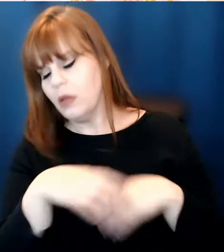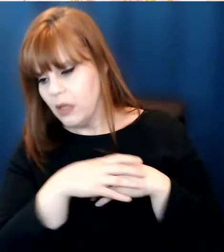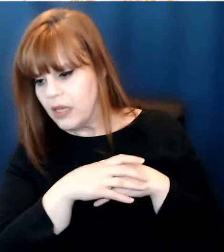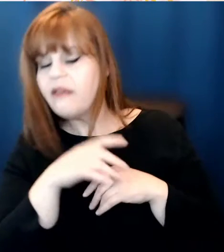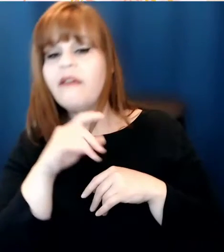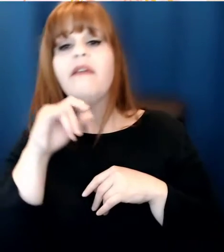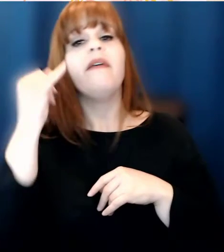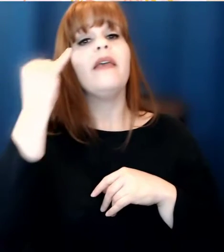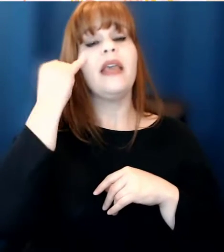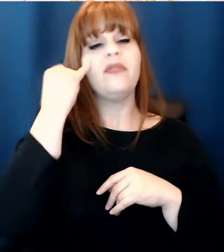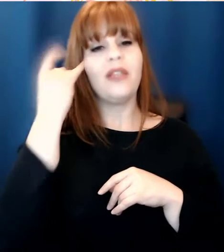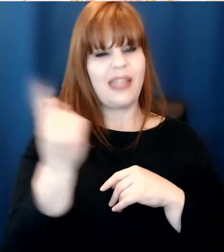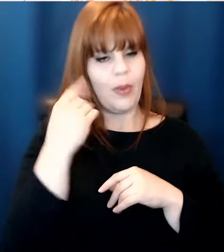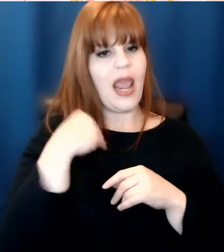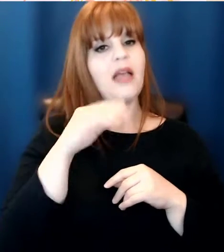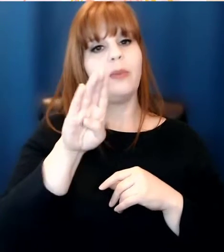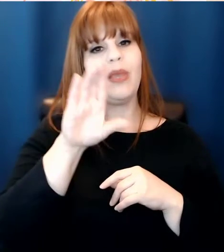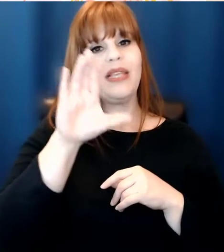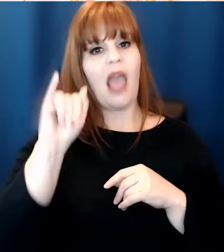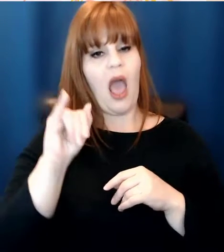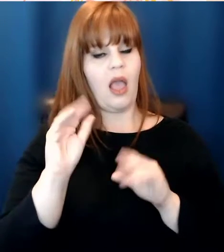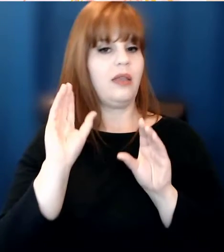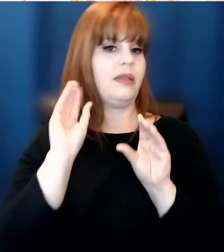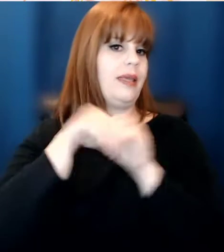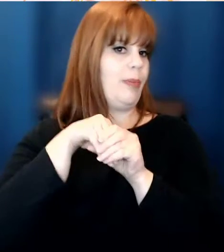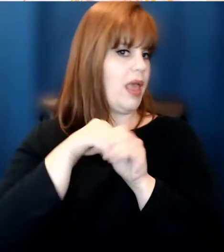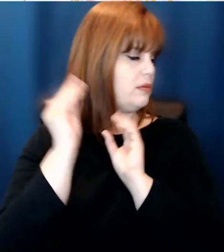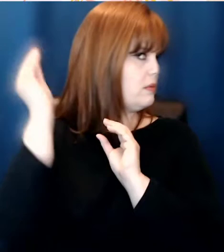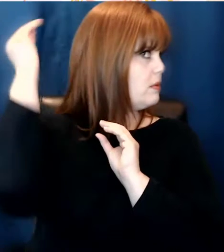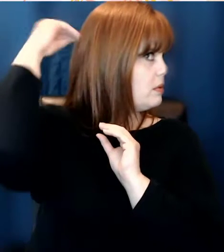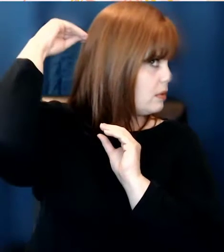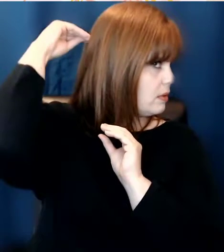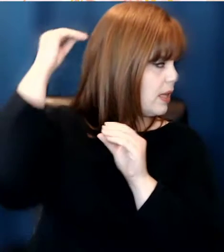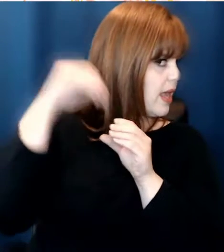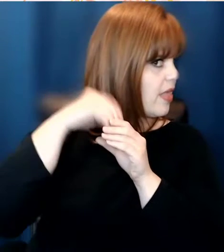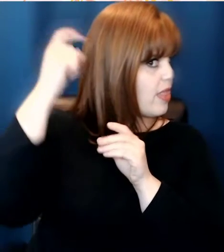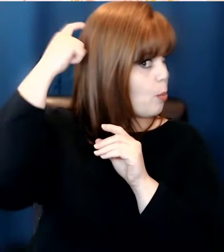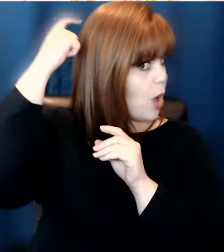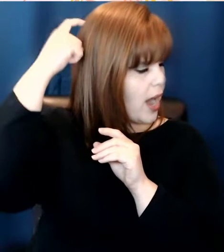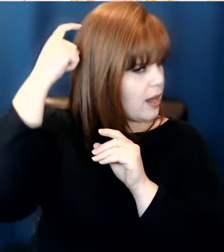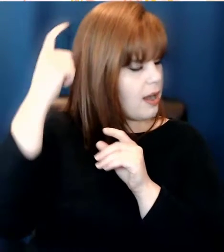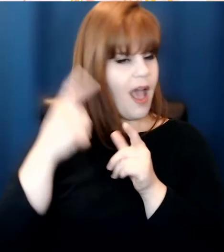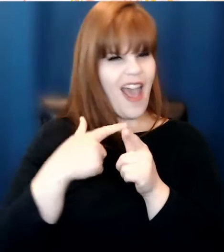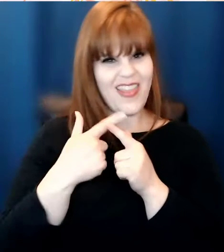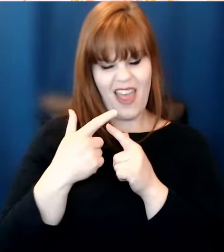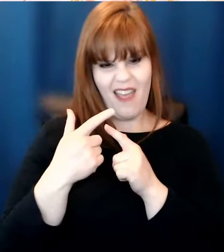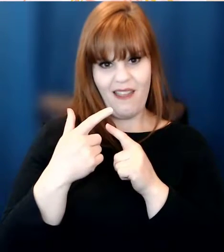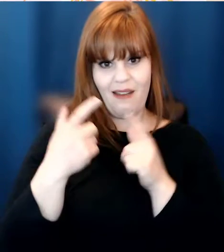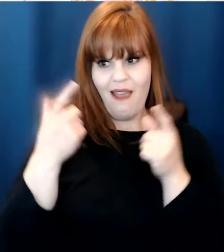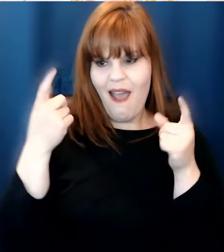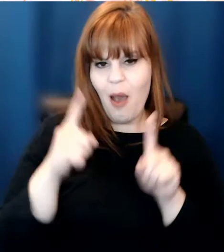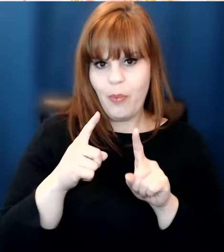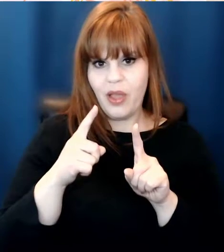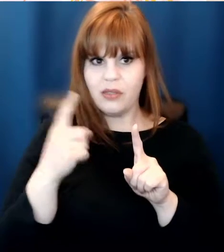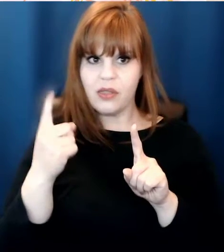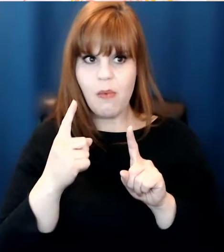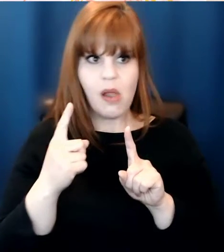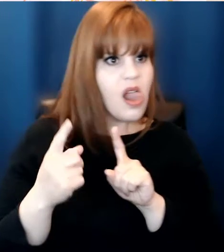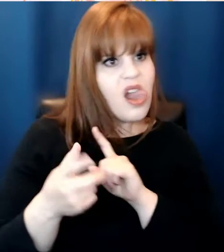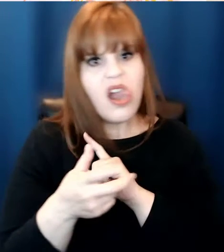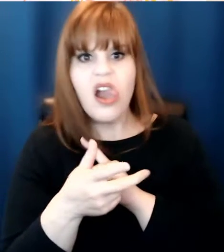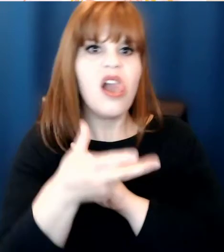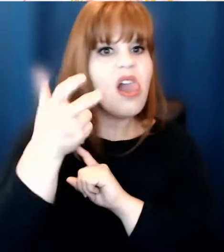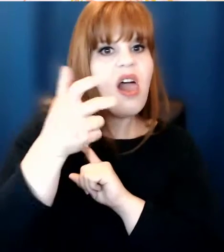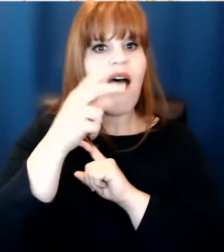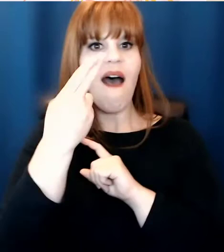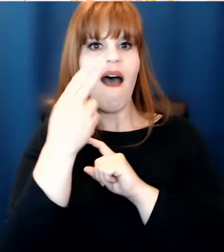a BCI implanted in their brain and they get hacked, that is not a good